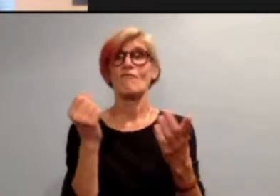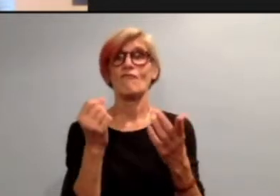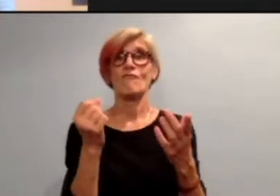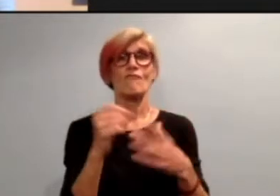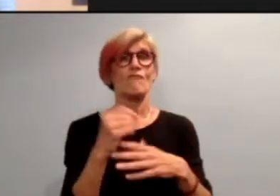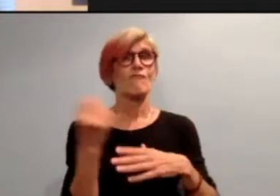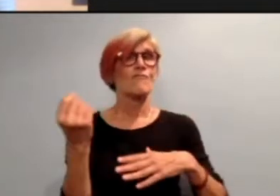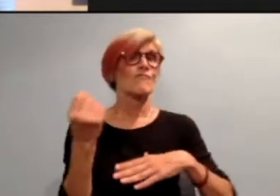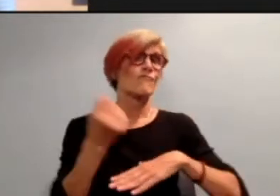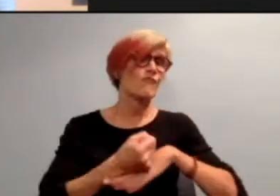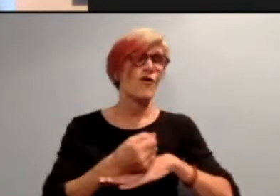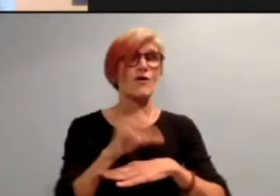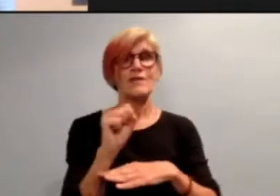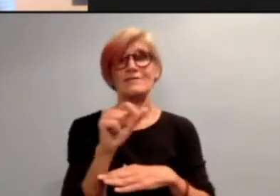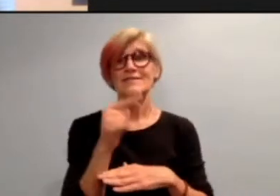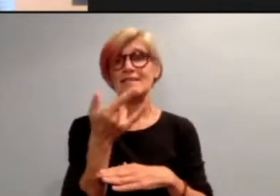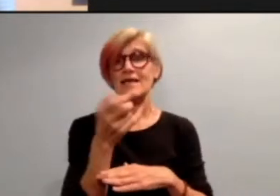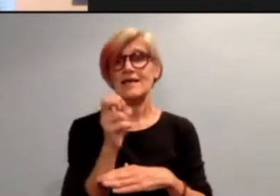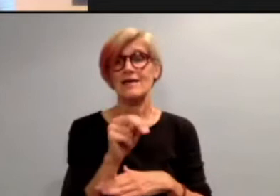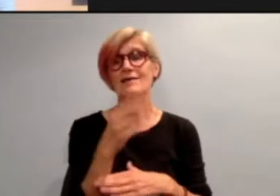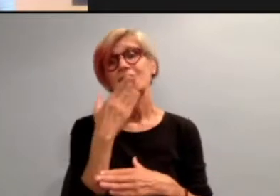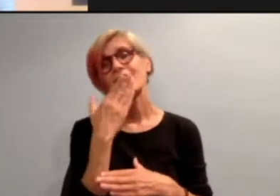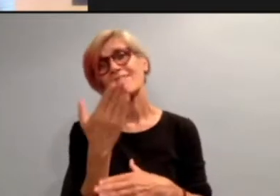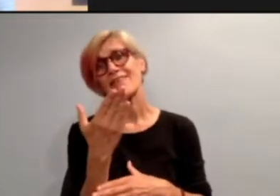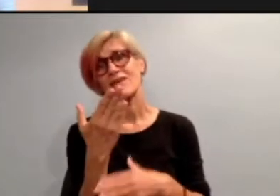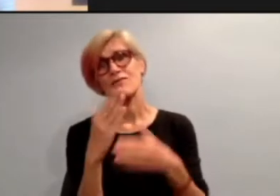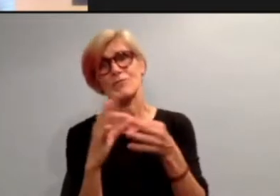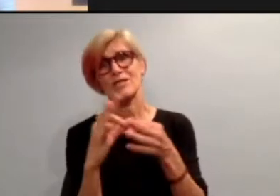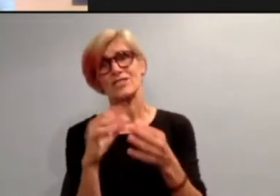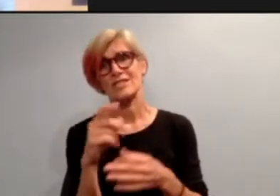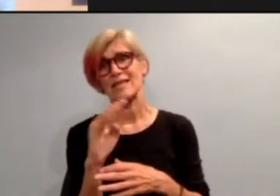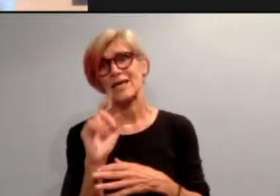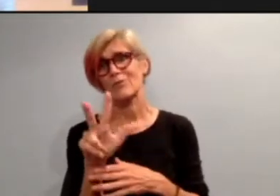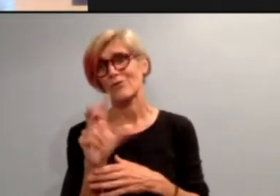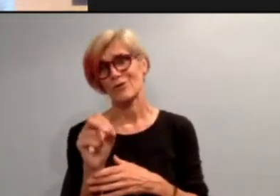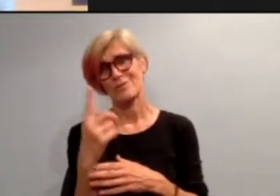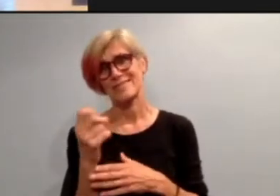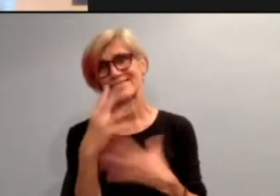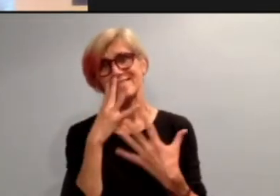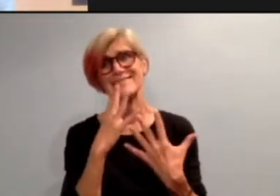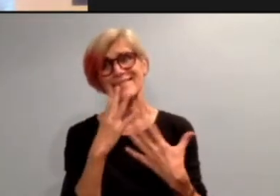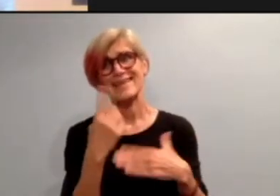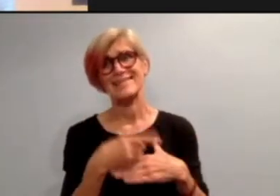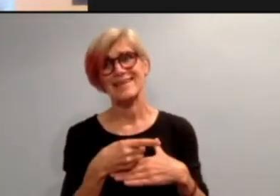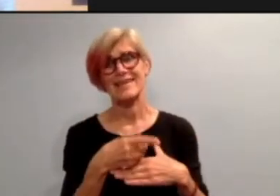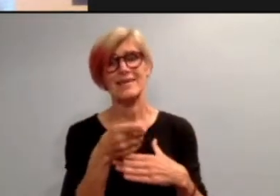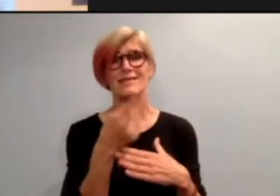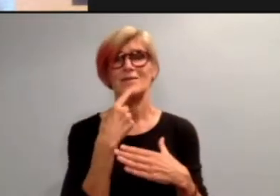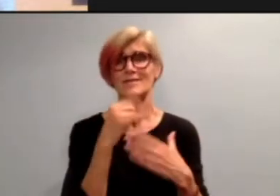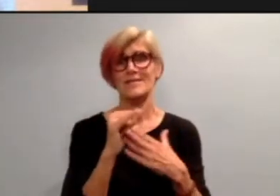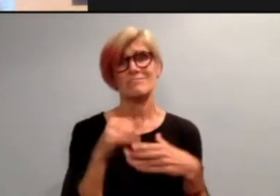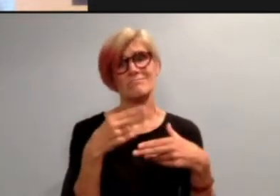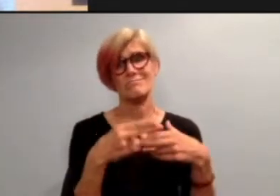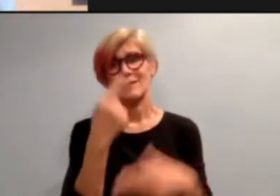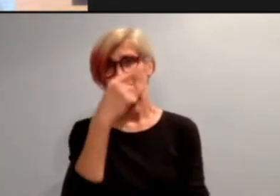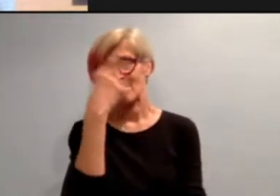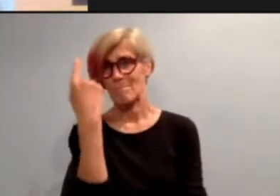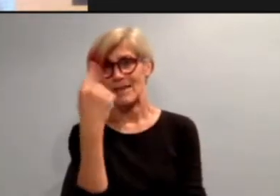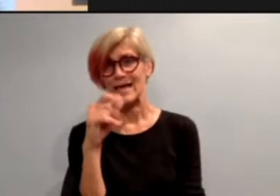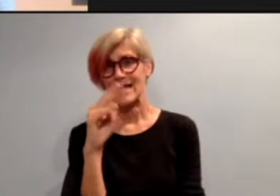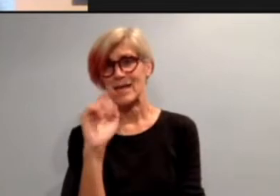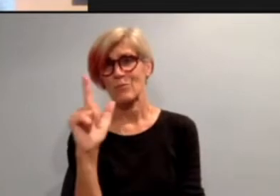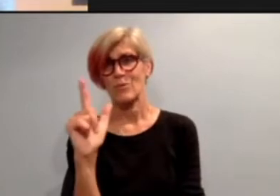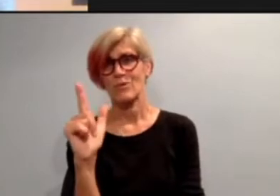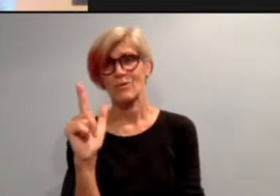30th, because today is actually a very sad day. And as you said, today is also known as Black April. That is what we call it, because this